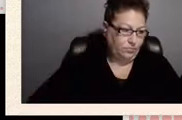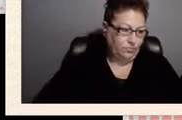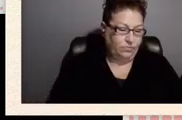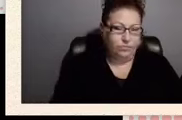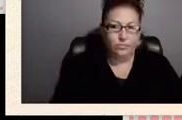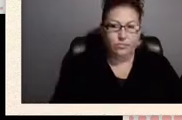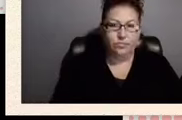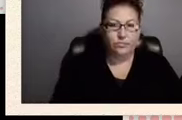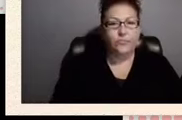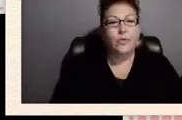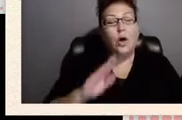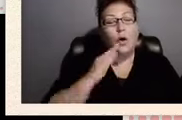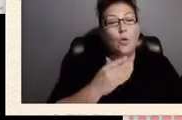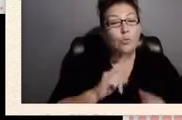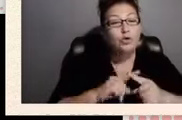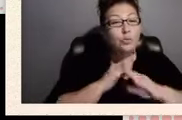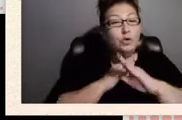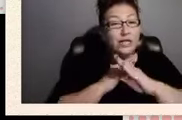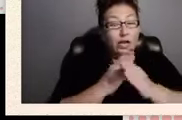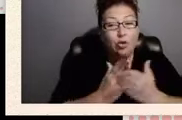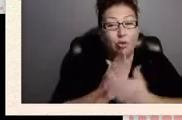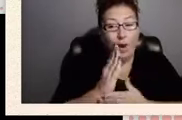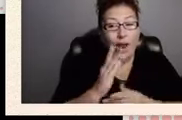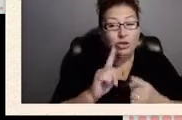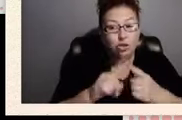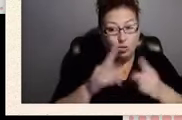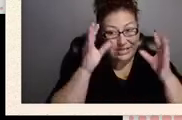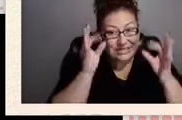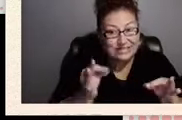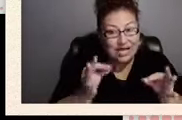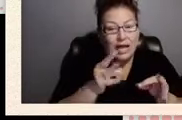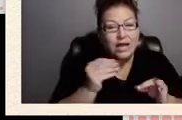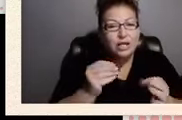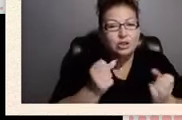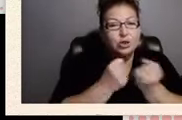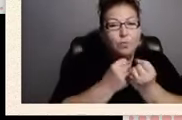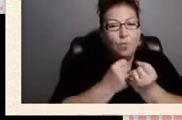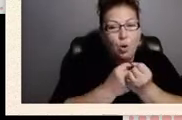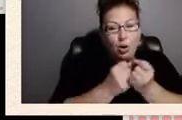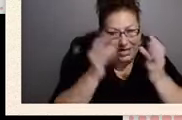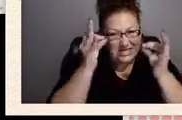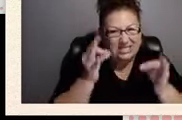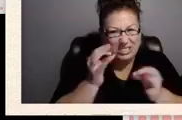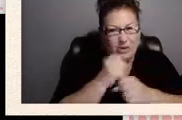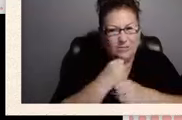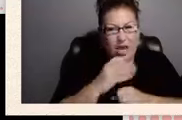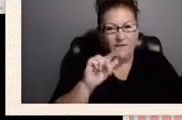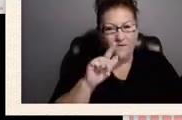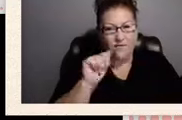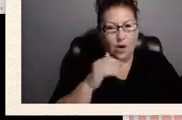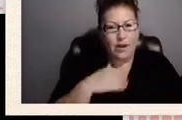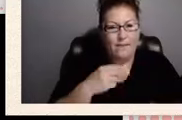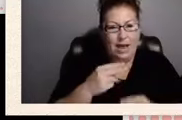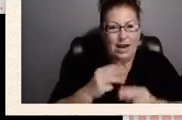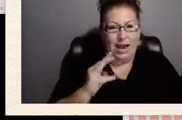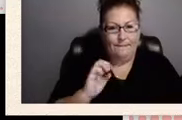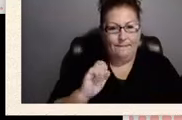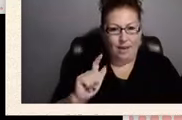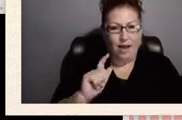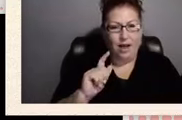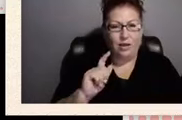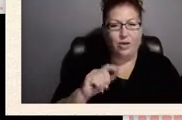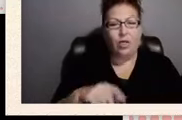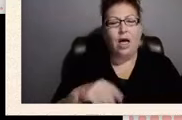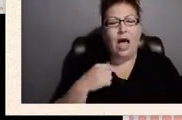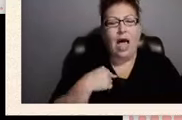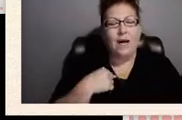Welcome to Protecting the Right to Decide and Support Decision Making in Florida. My name is Michael Lincoln McCrate. I'm a self-advocate for people with special